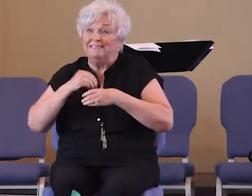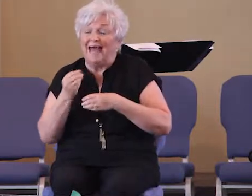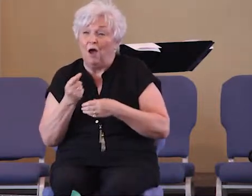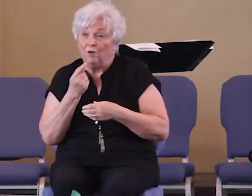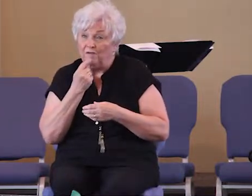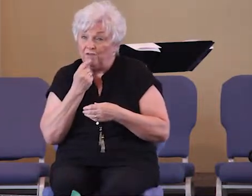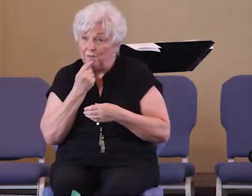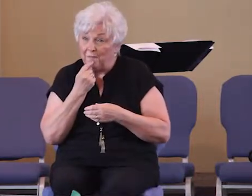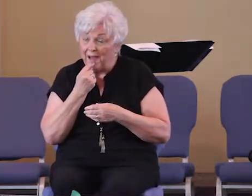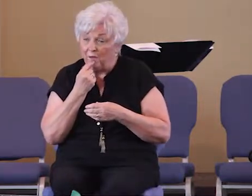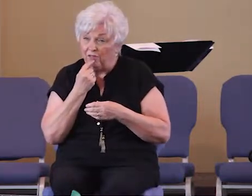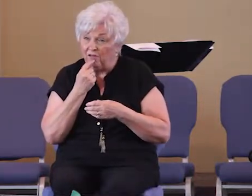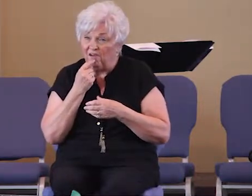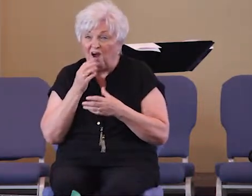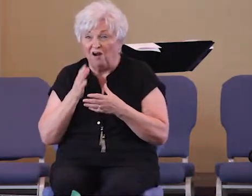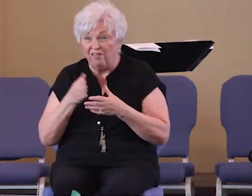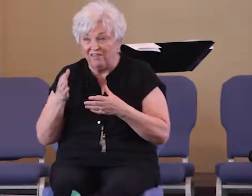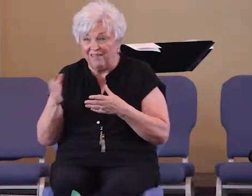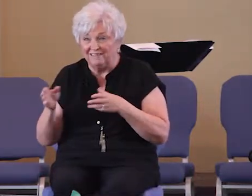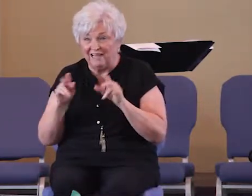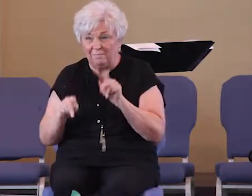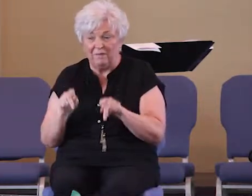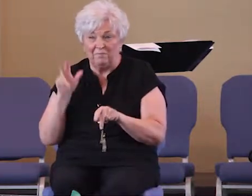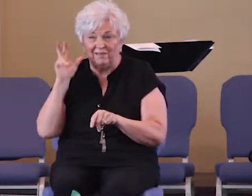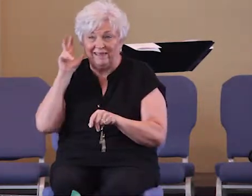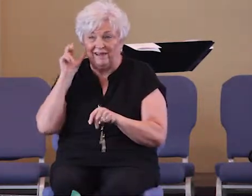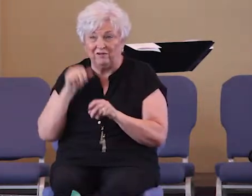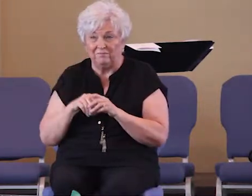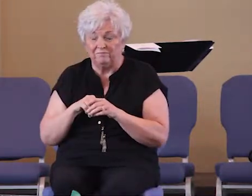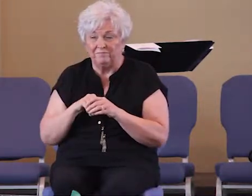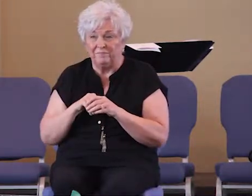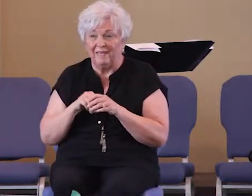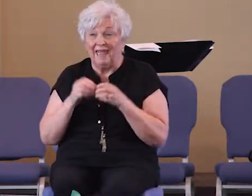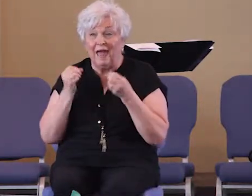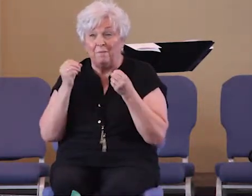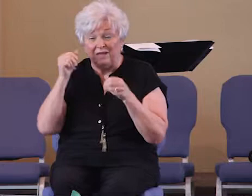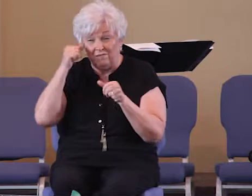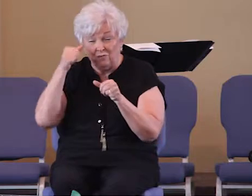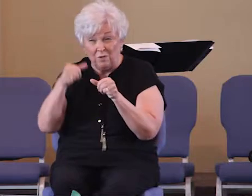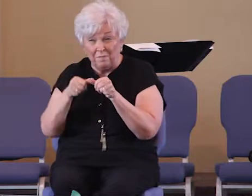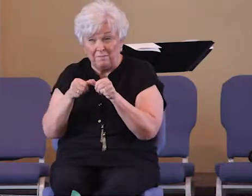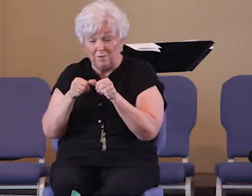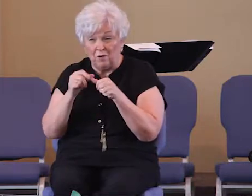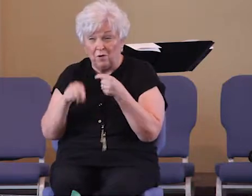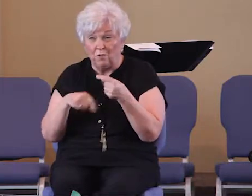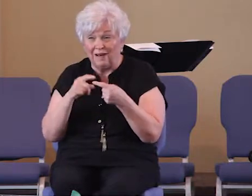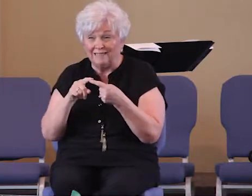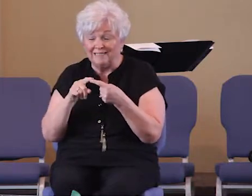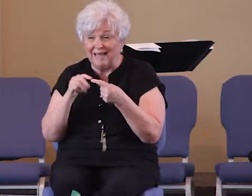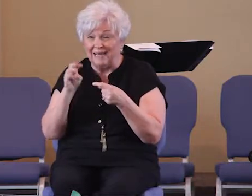hear. How many of you remember when I said Memorial Day?